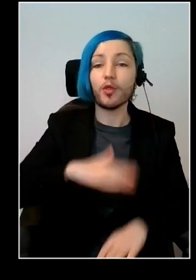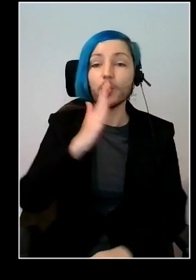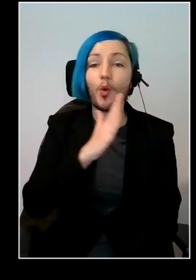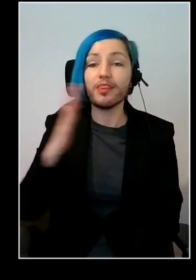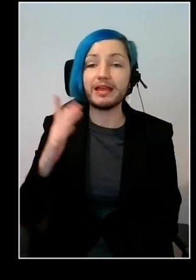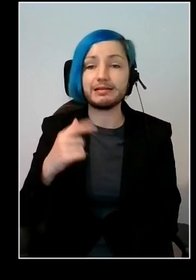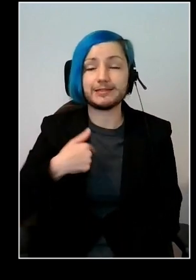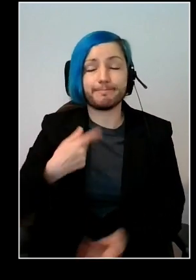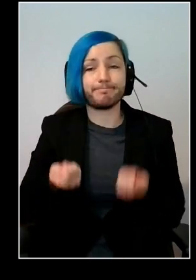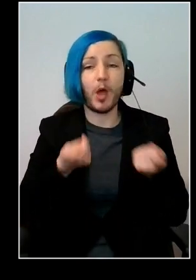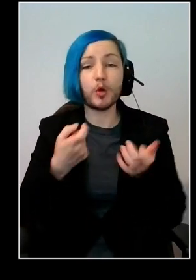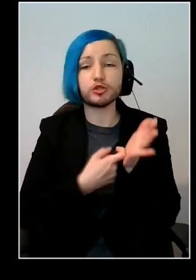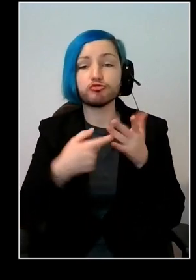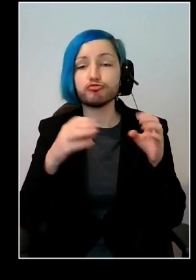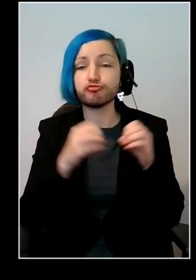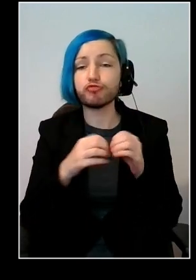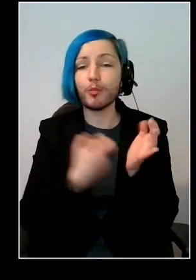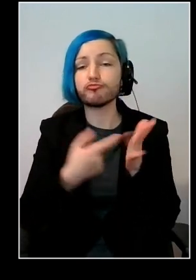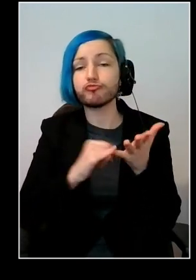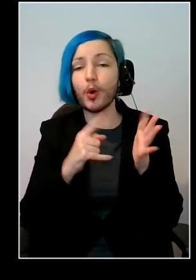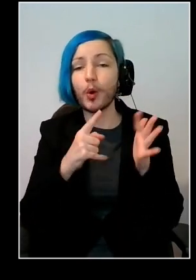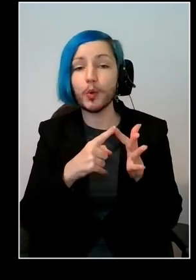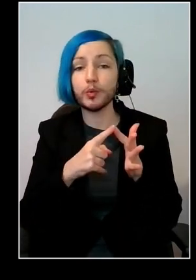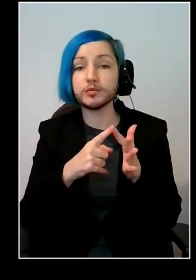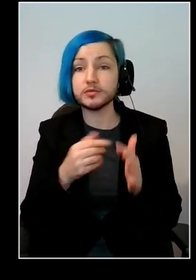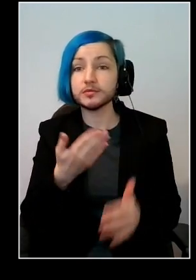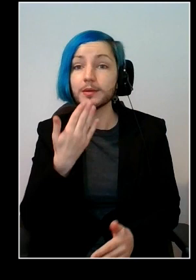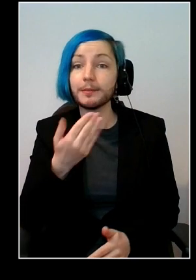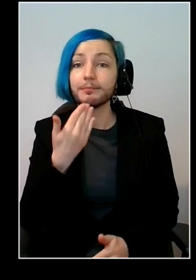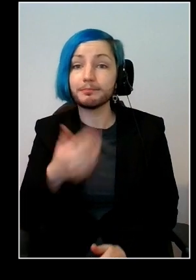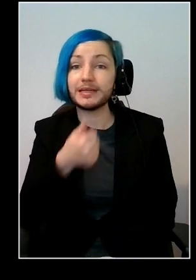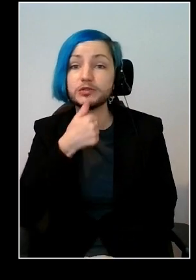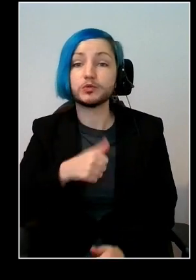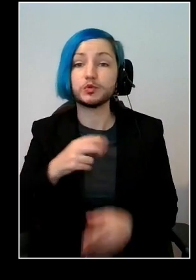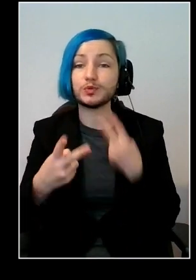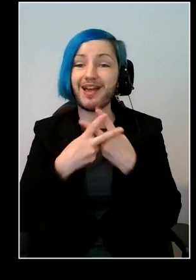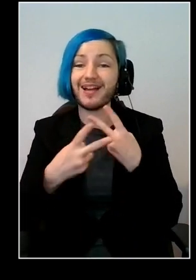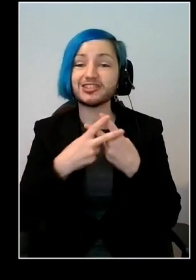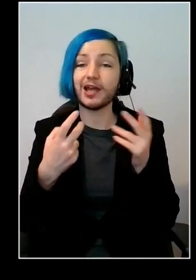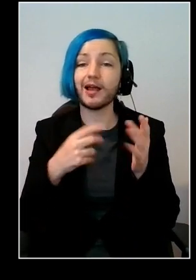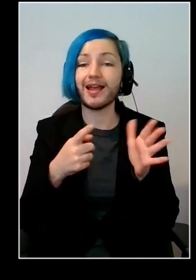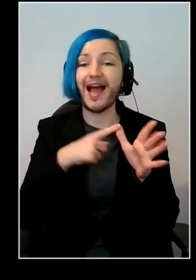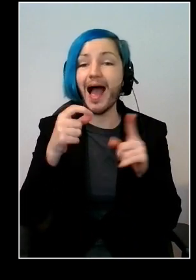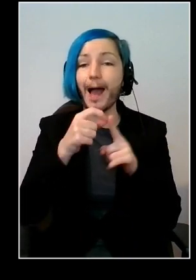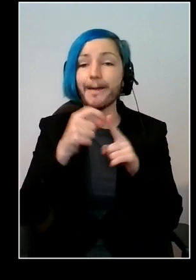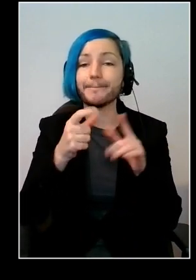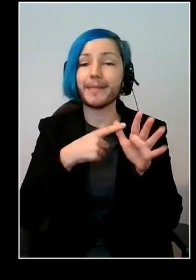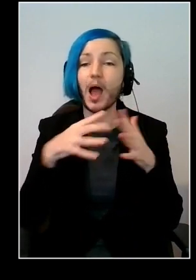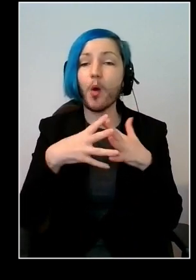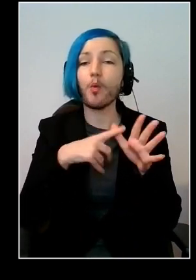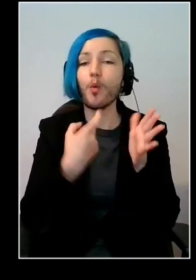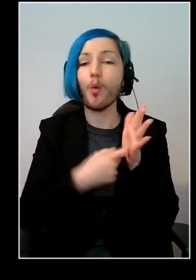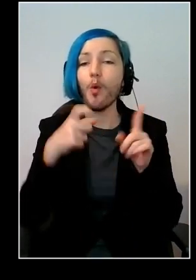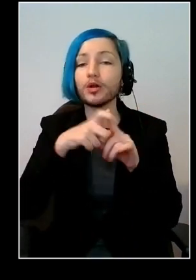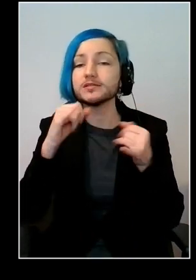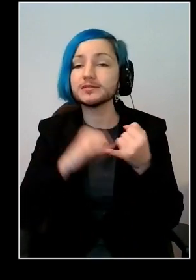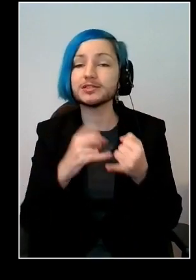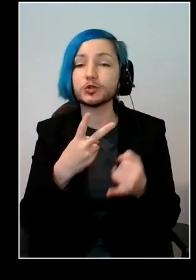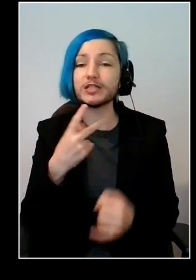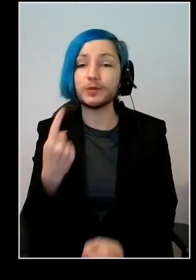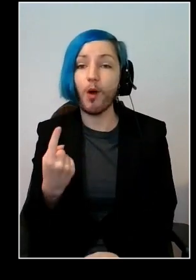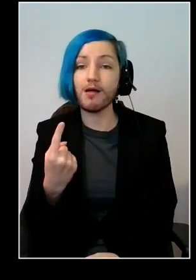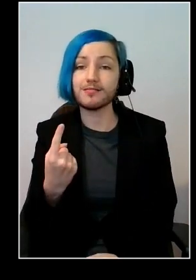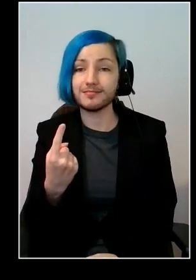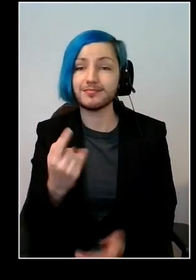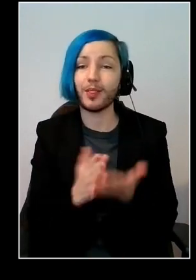involved still. Hashtag AppAwards21 on social media from wherever you're watching today. Thanks for joining. Now, before we present any more awards, we want to